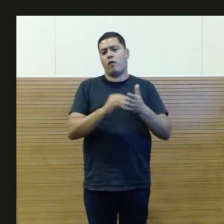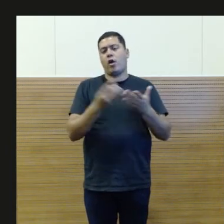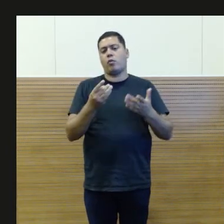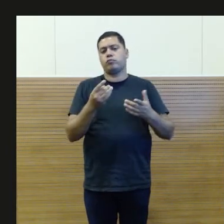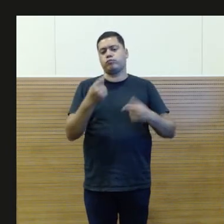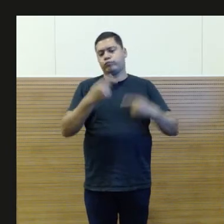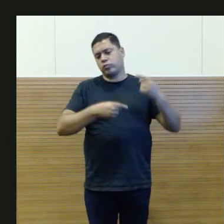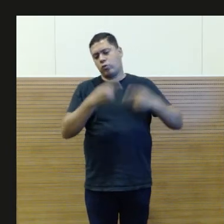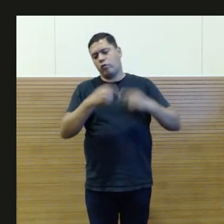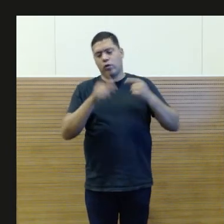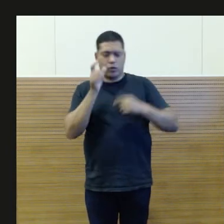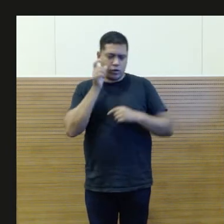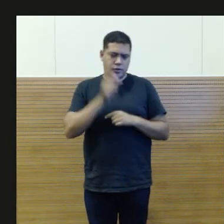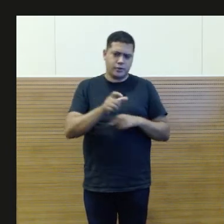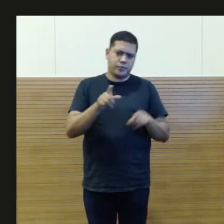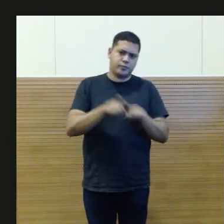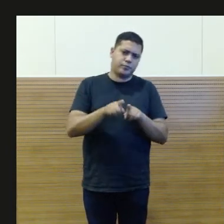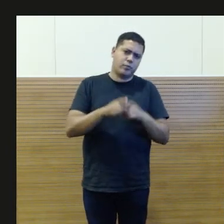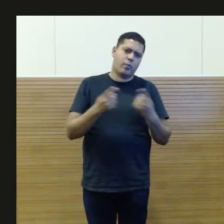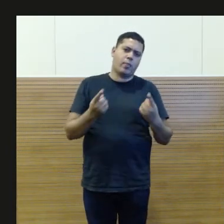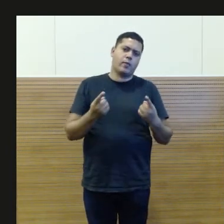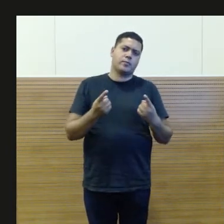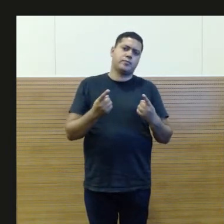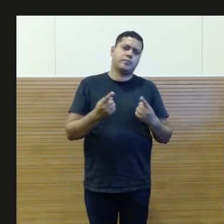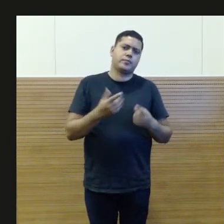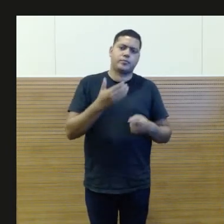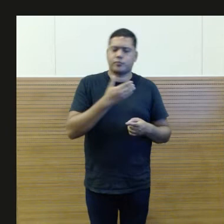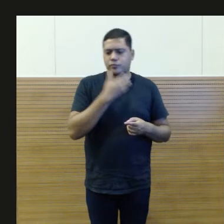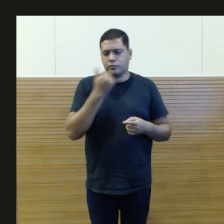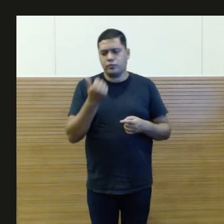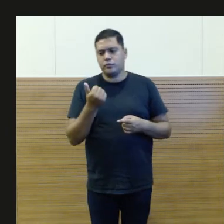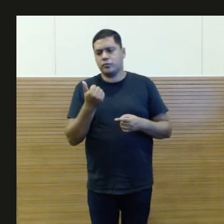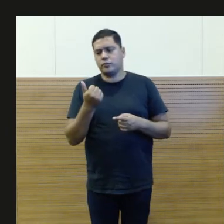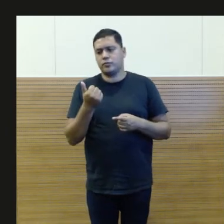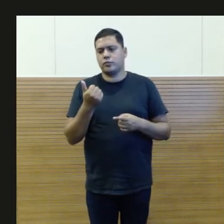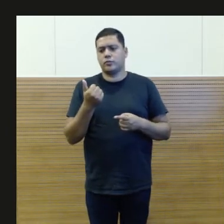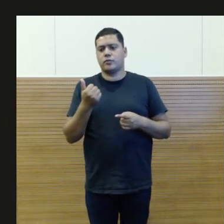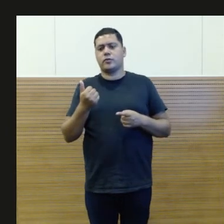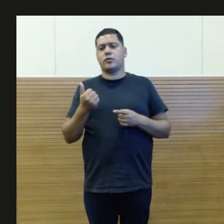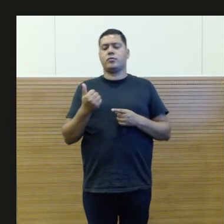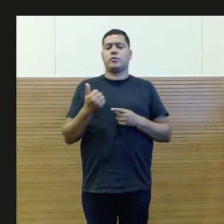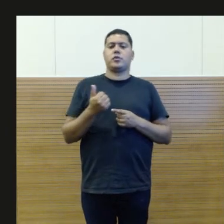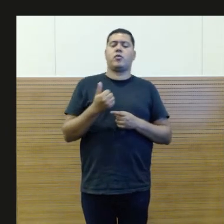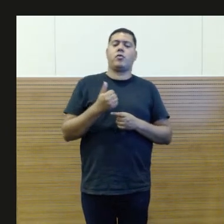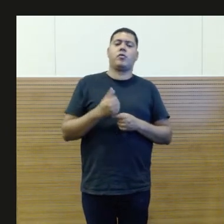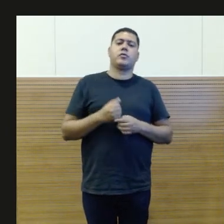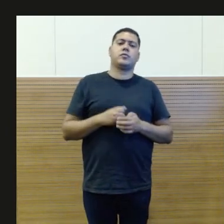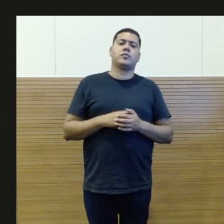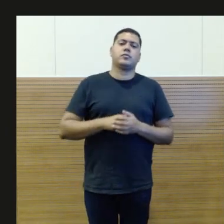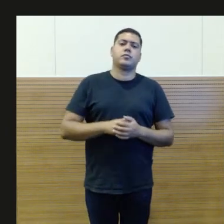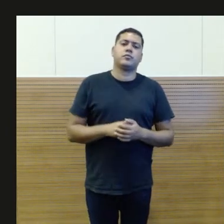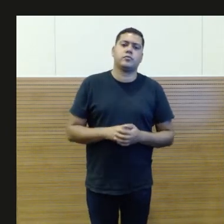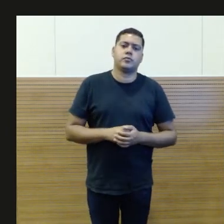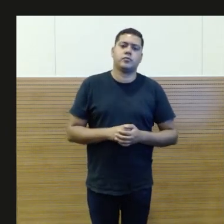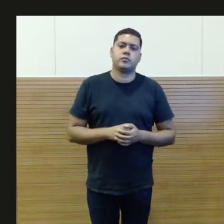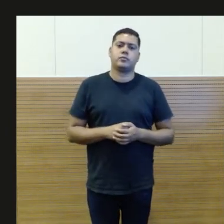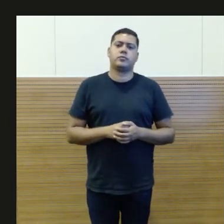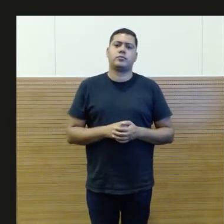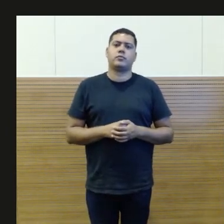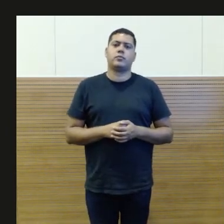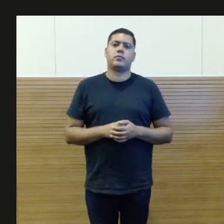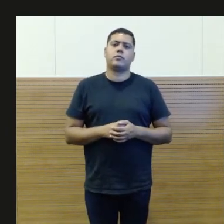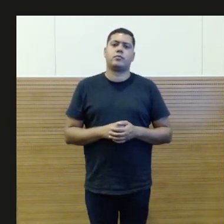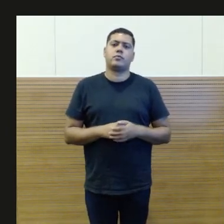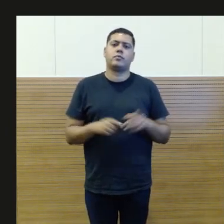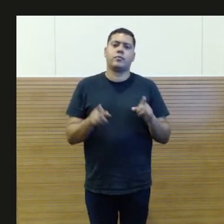in a very clear way, that we have a great challenge ahead. We are over 200 million inhabitants. So although our guide